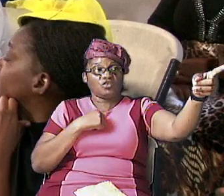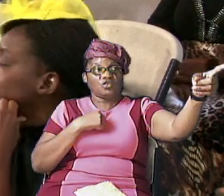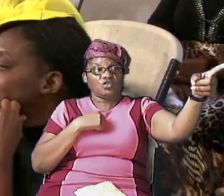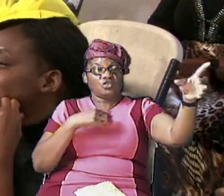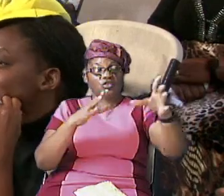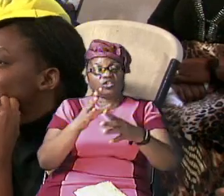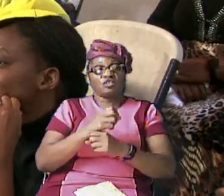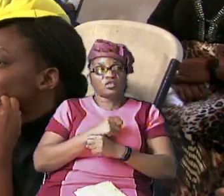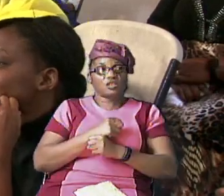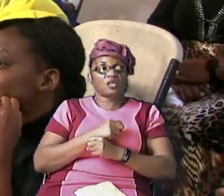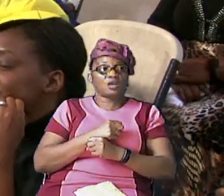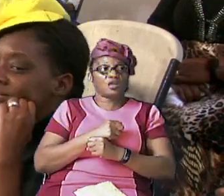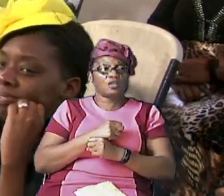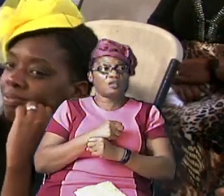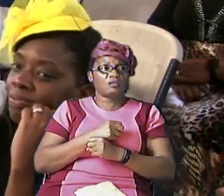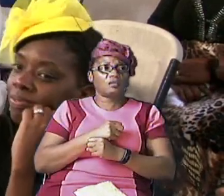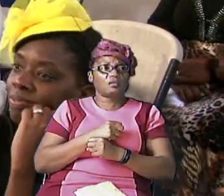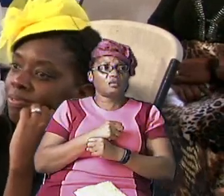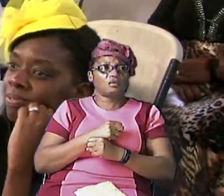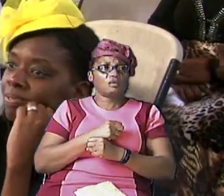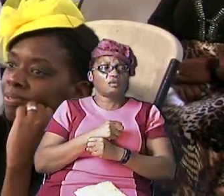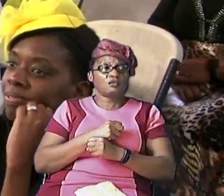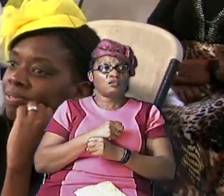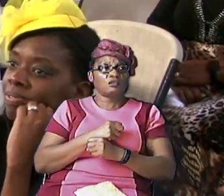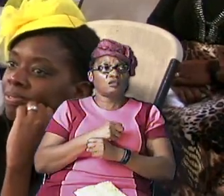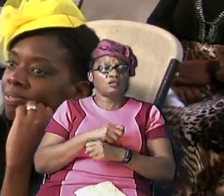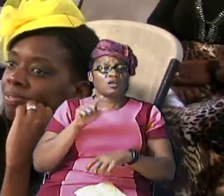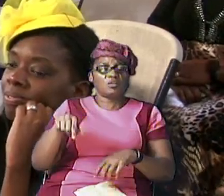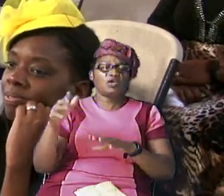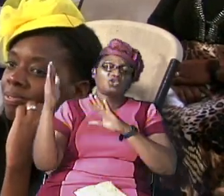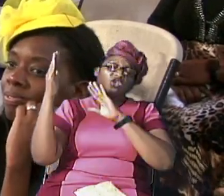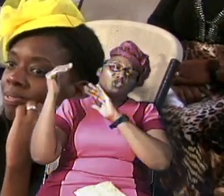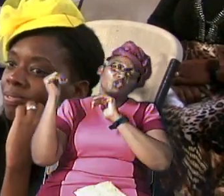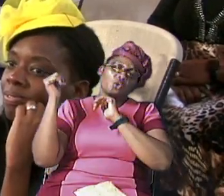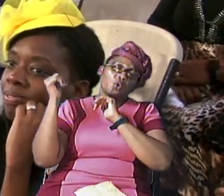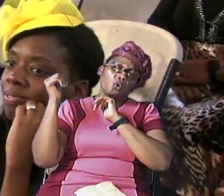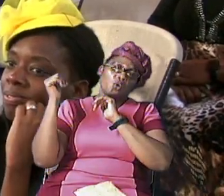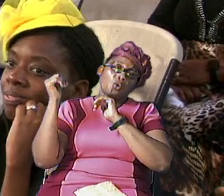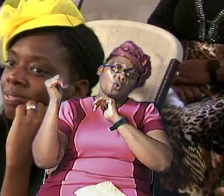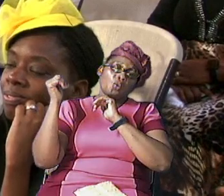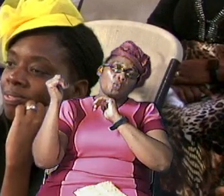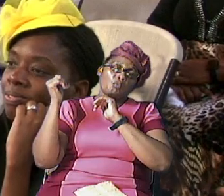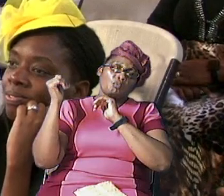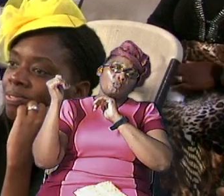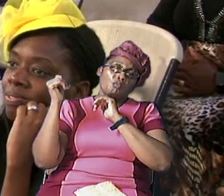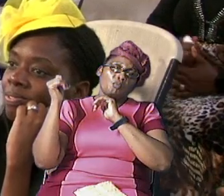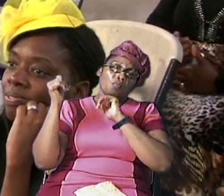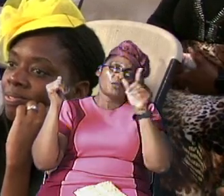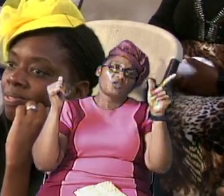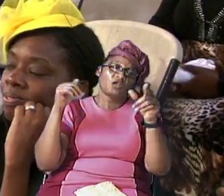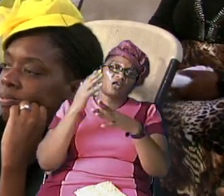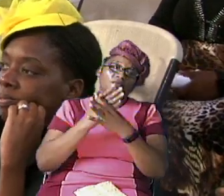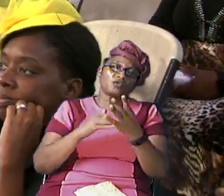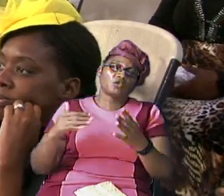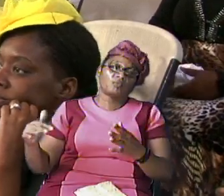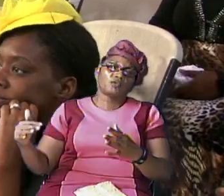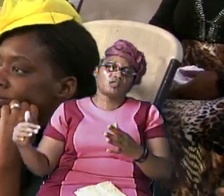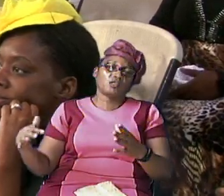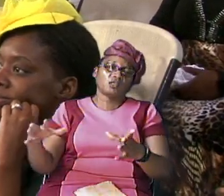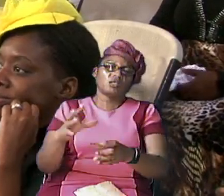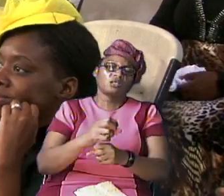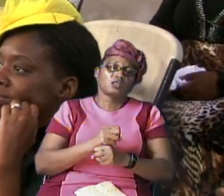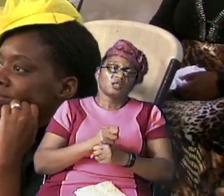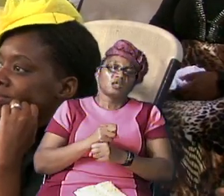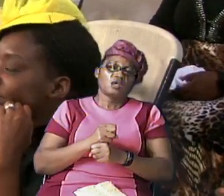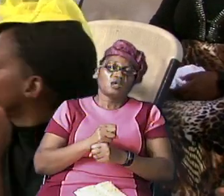home. I said, this is home. I said, you know, I have something to take back to Florida